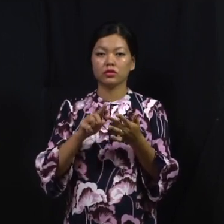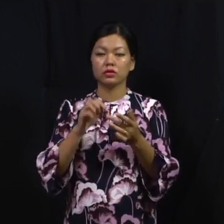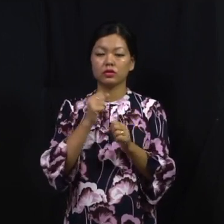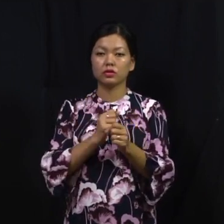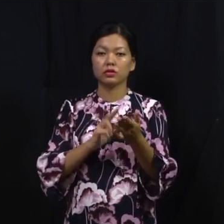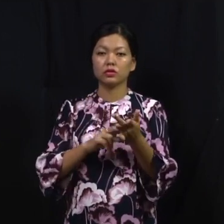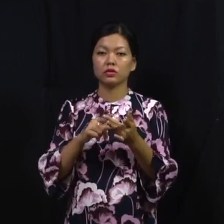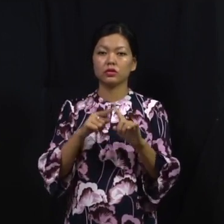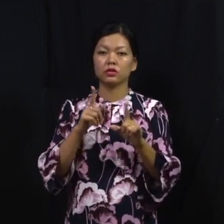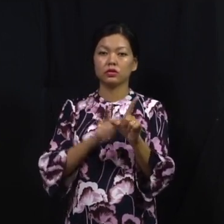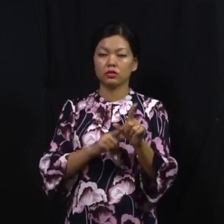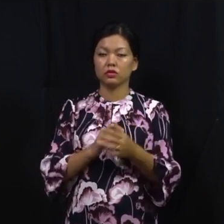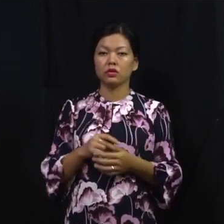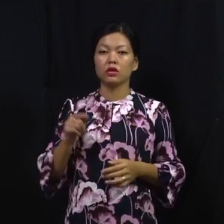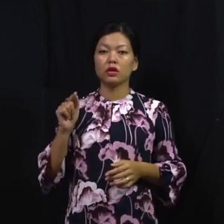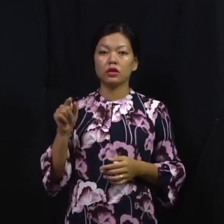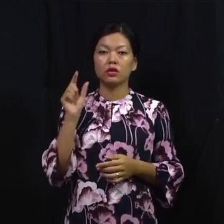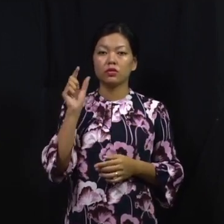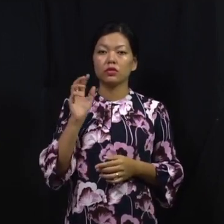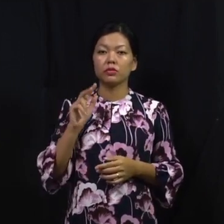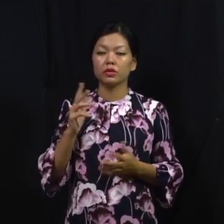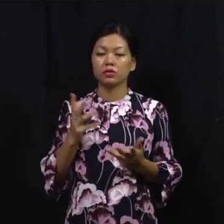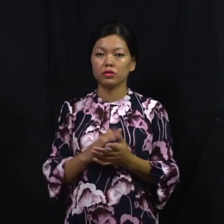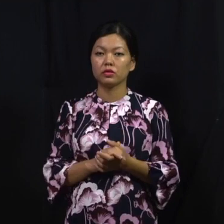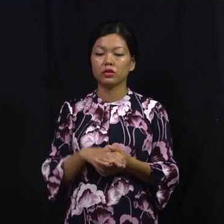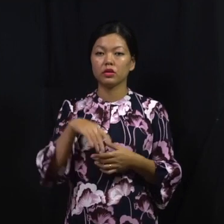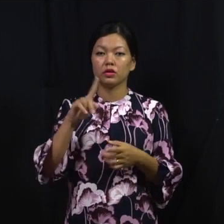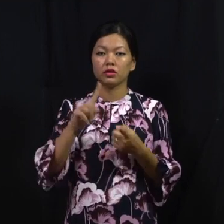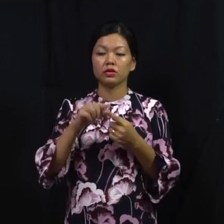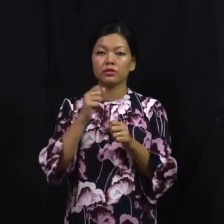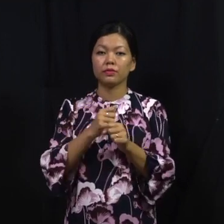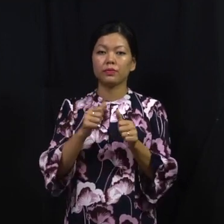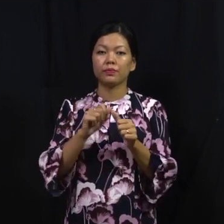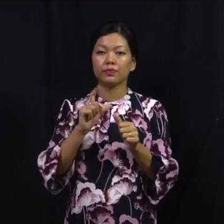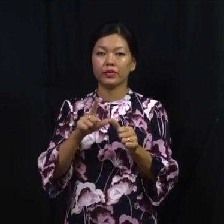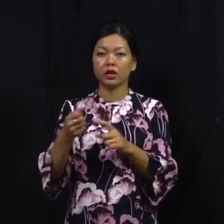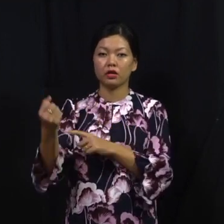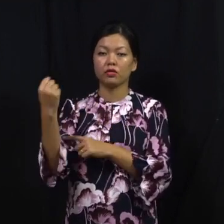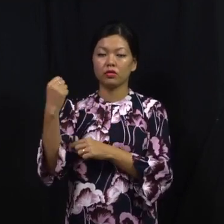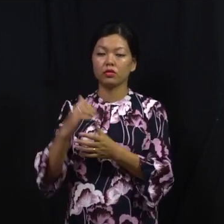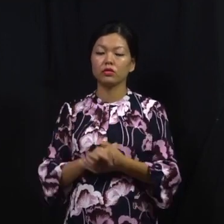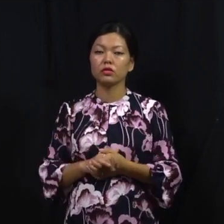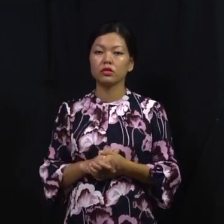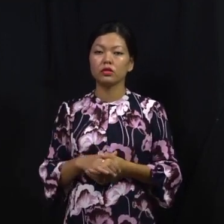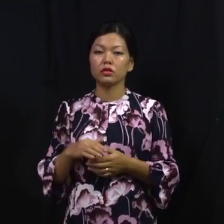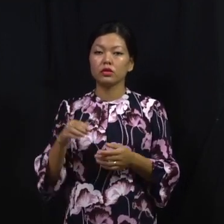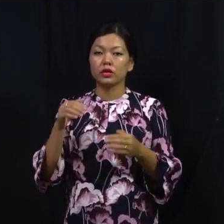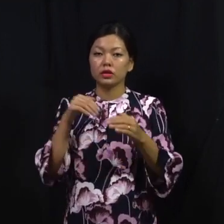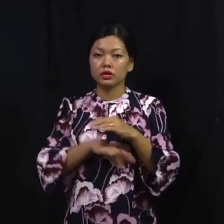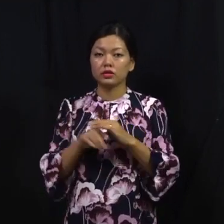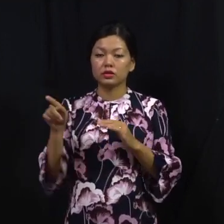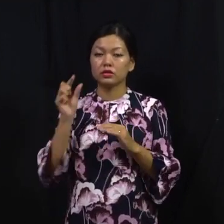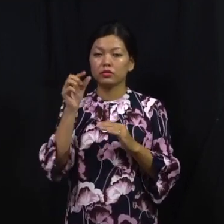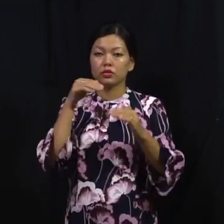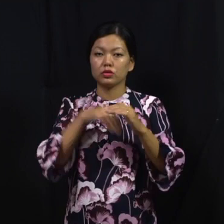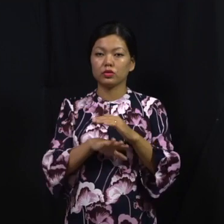Okay, sovereignty means a legal authority. Okay, and under sovereignty we have 2: internal sovereignty and